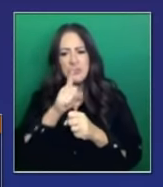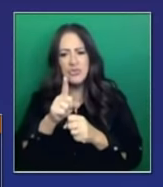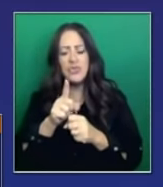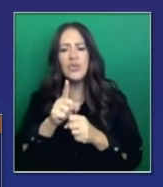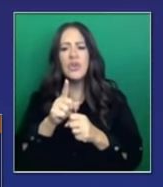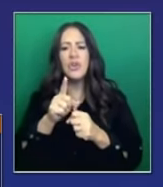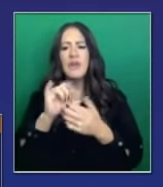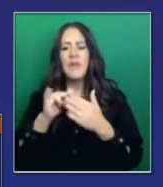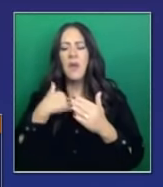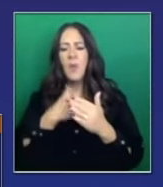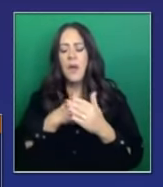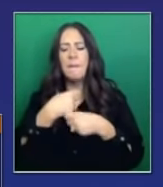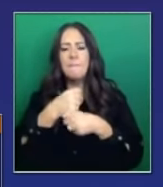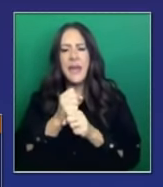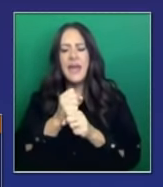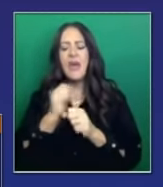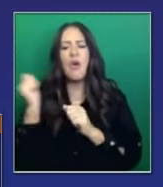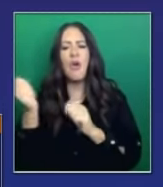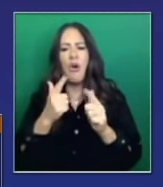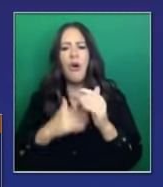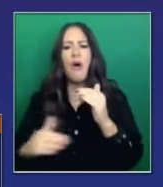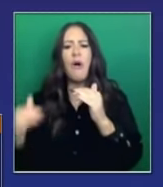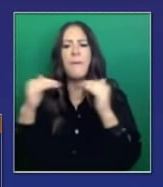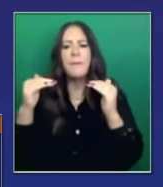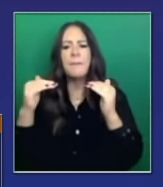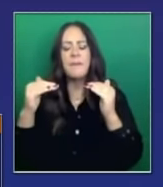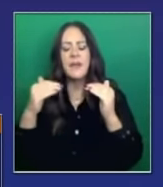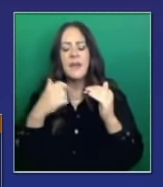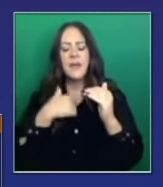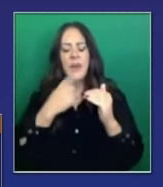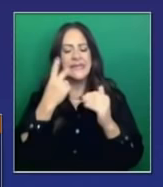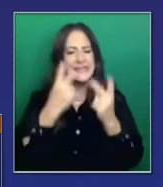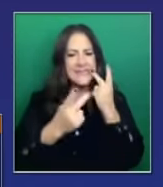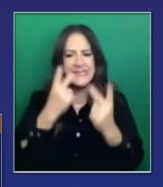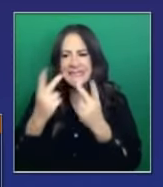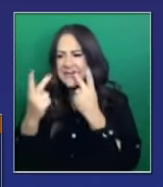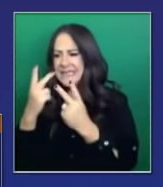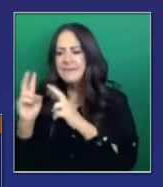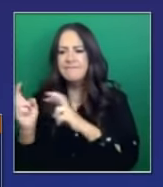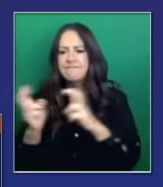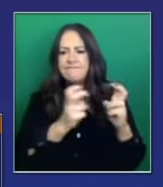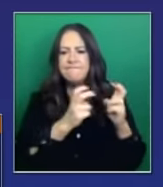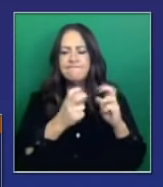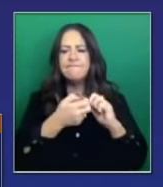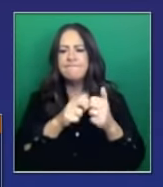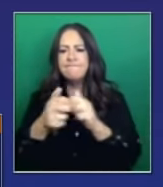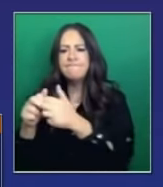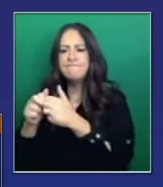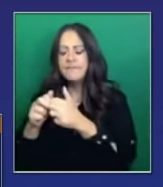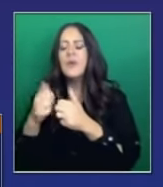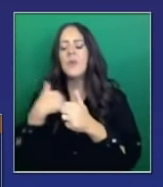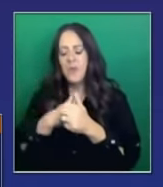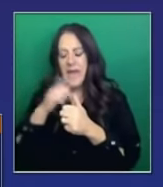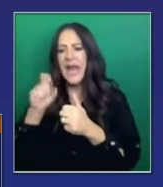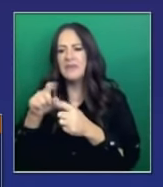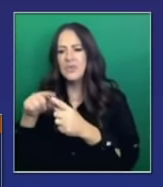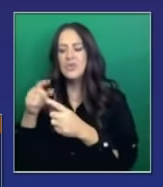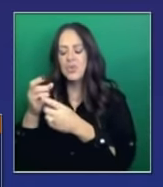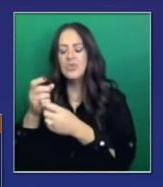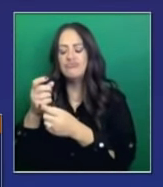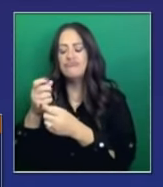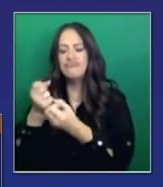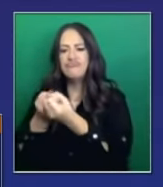by a series of issues that are well defined in this state. We also want to improve our efforts to